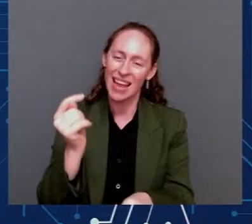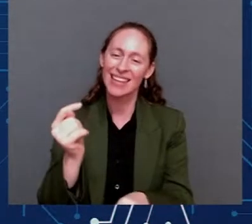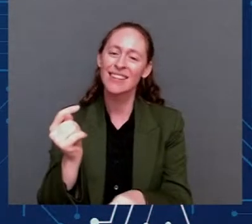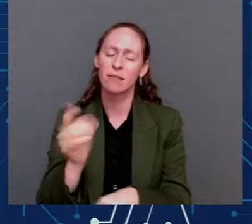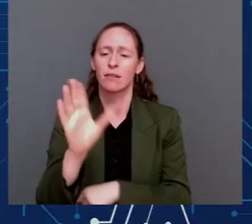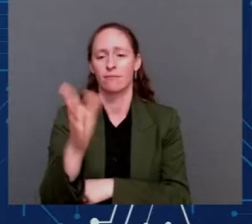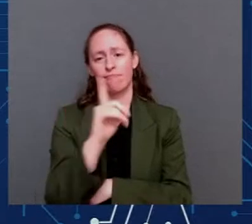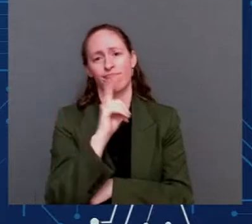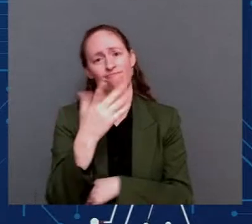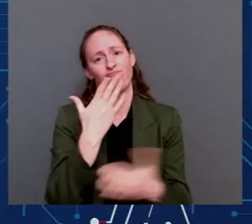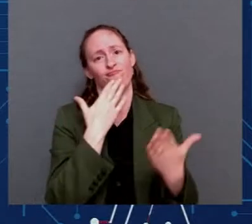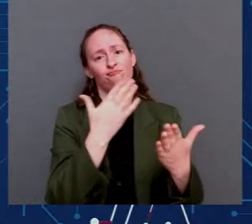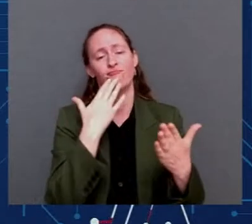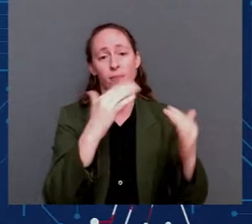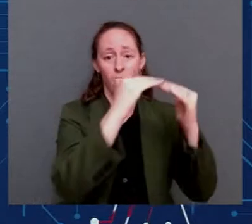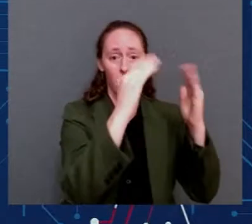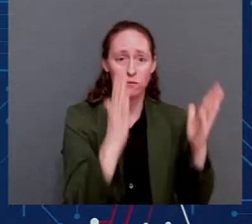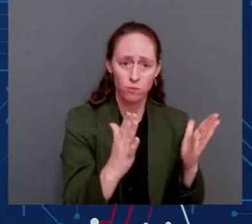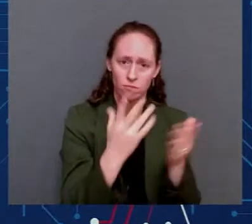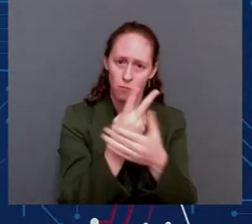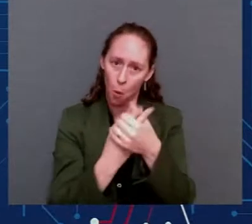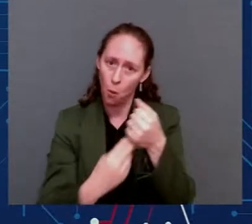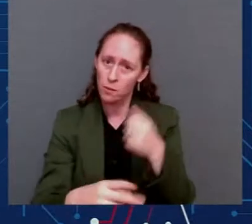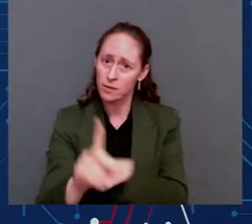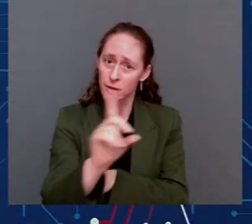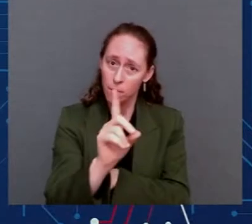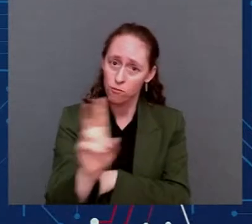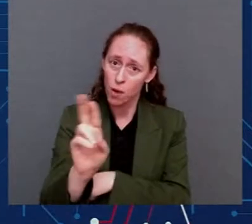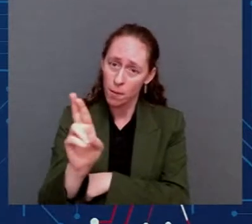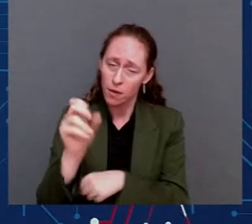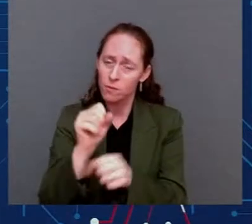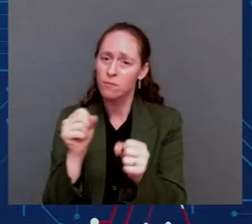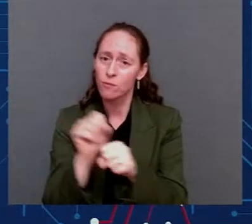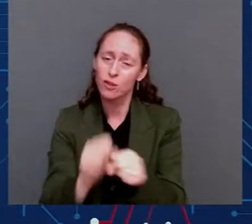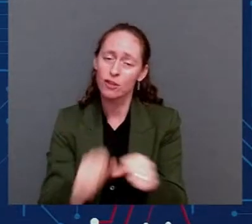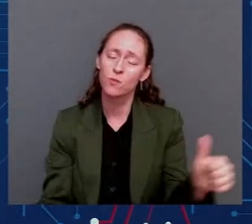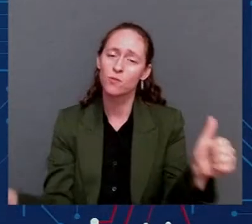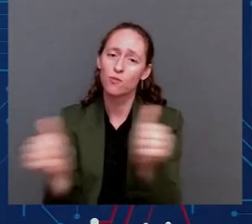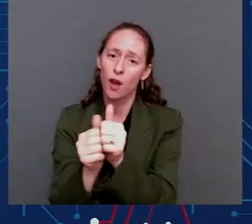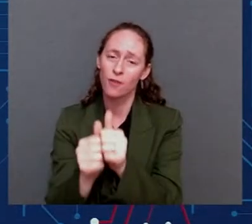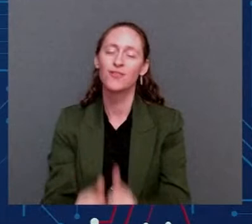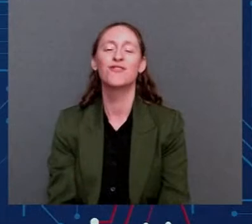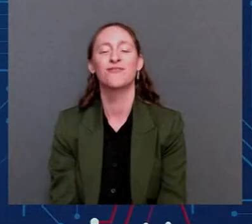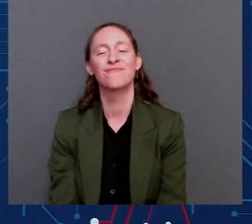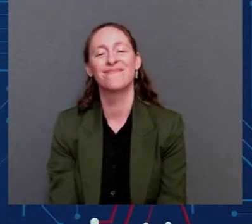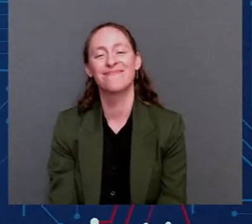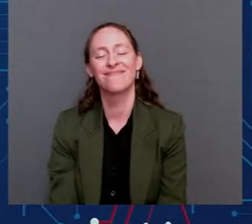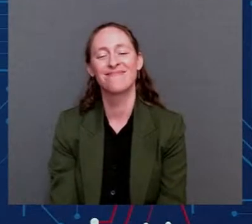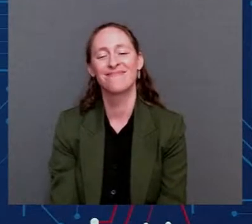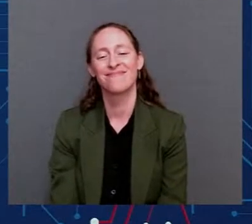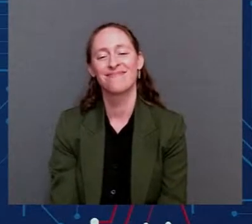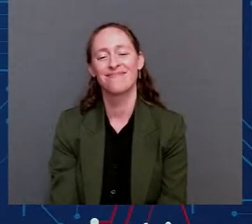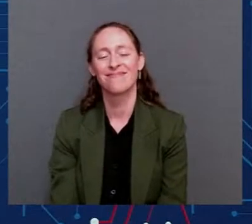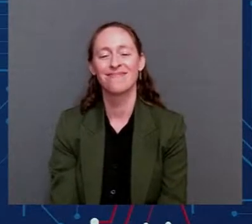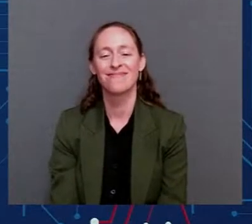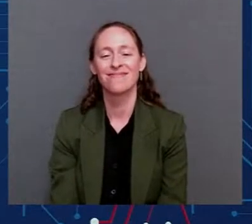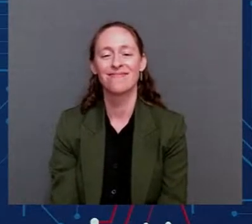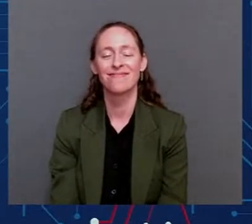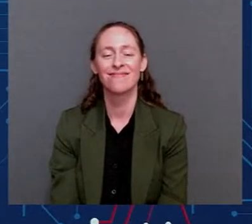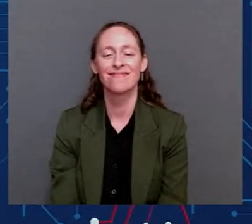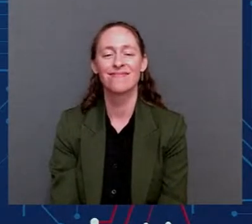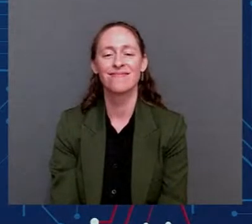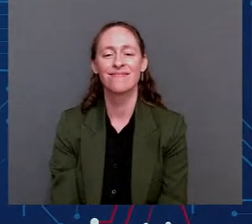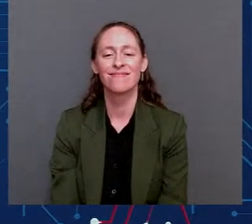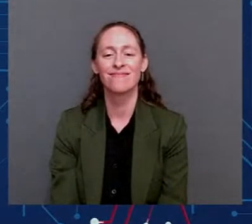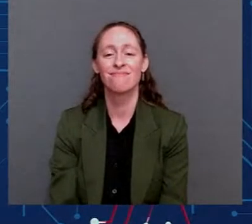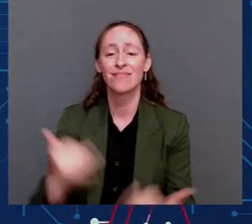of those allies in this effort, a real strong voice from Michigan, and that's Senator Gary Peters. Thank you all very, very much. Senator